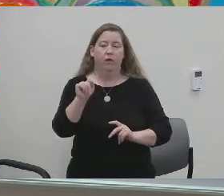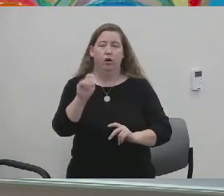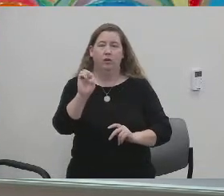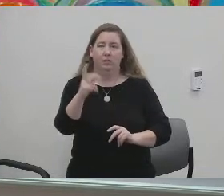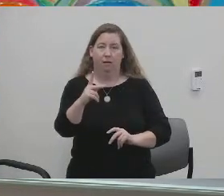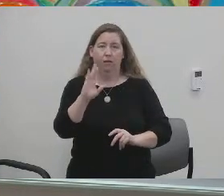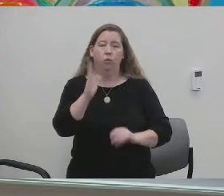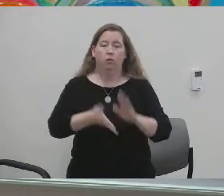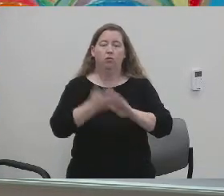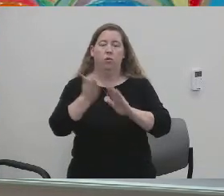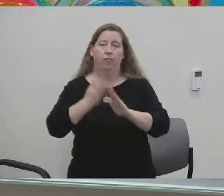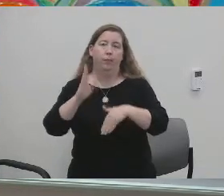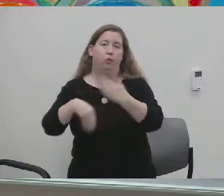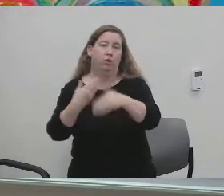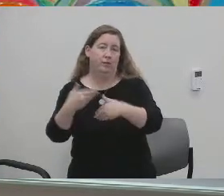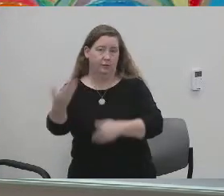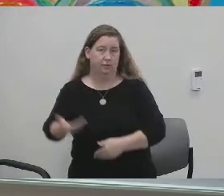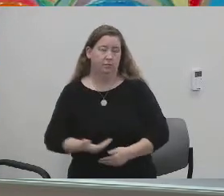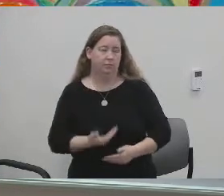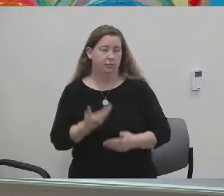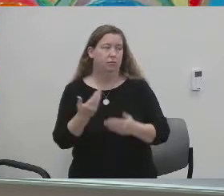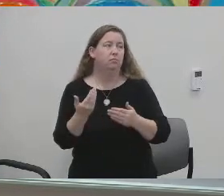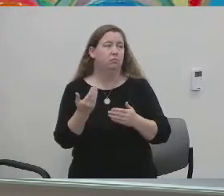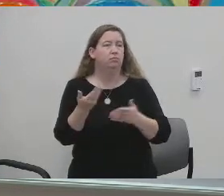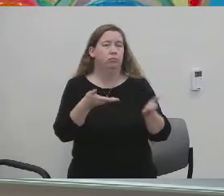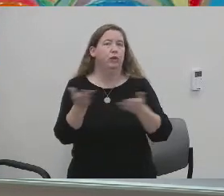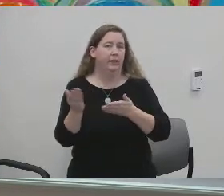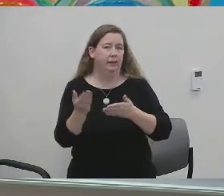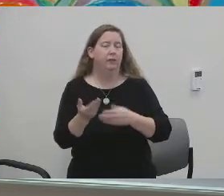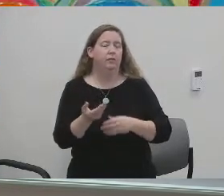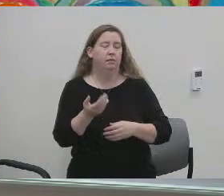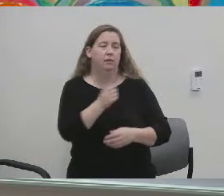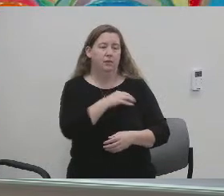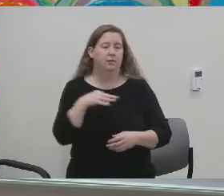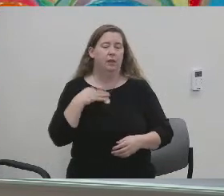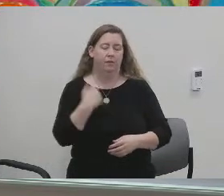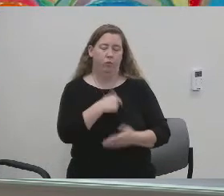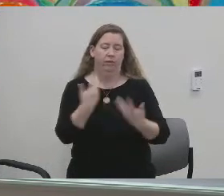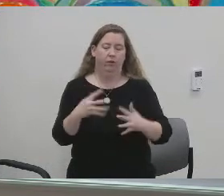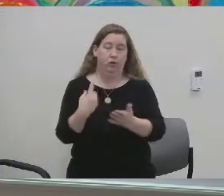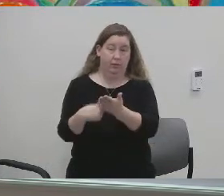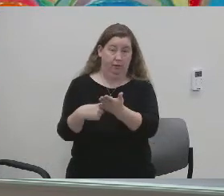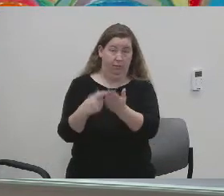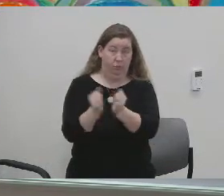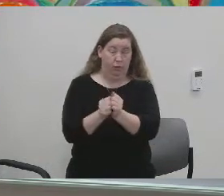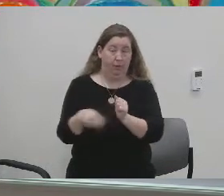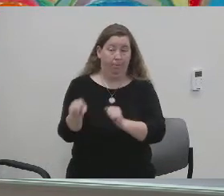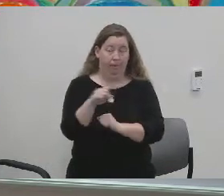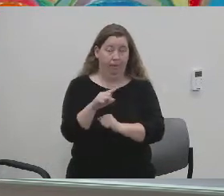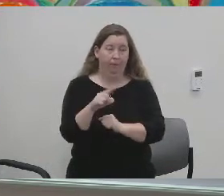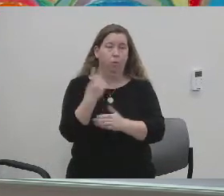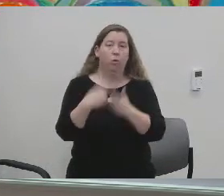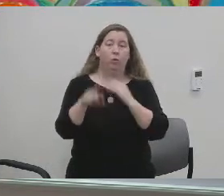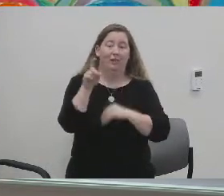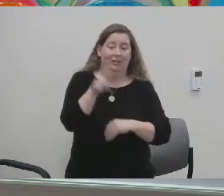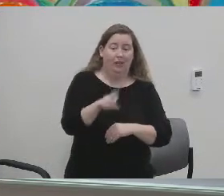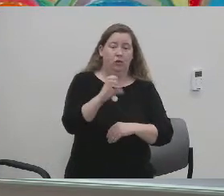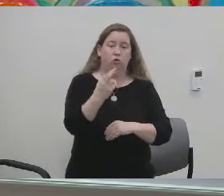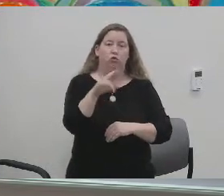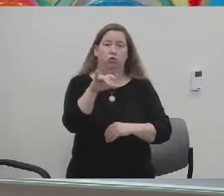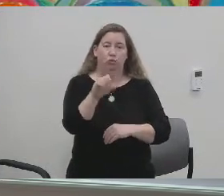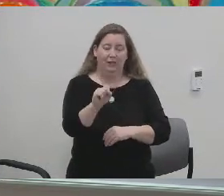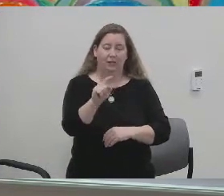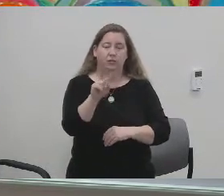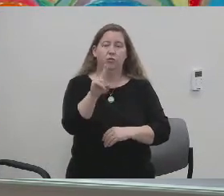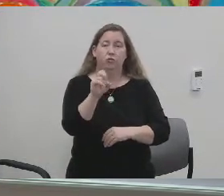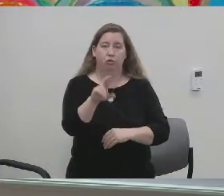process. We have met with them to talk about what we need from them. So Chris Turner, who oversees that for us here